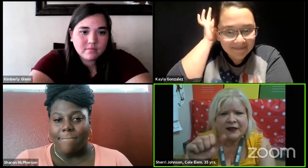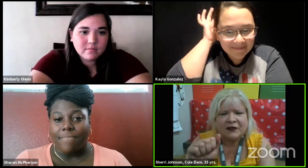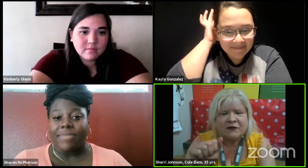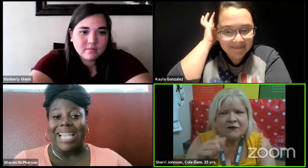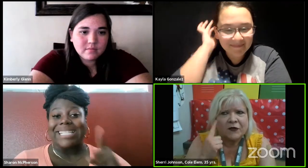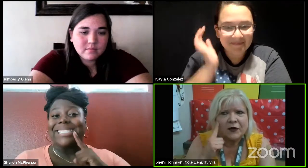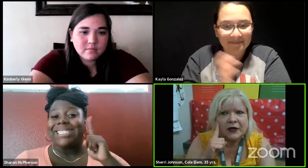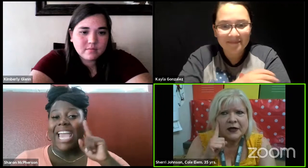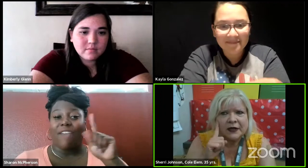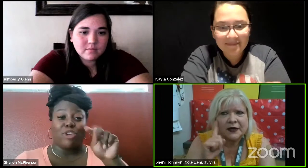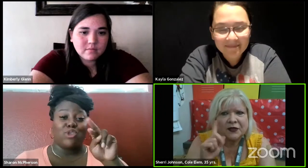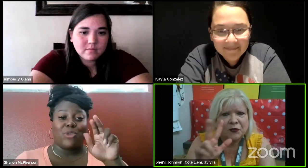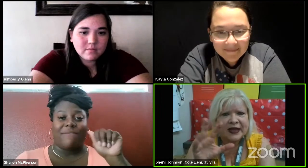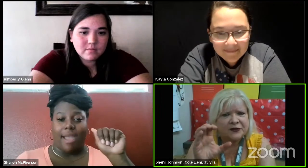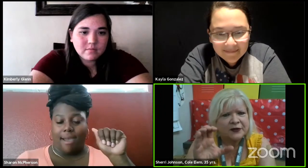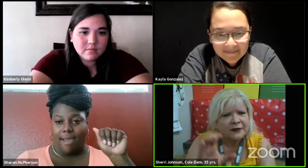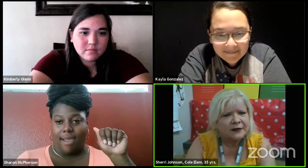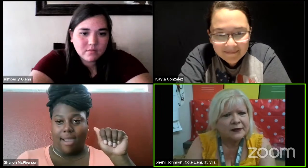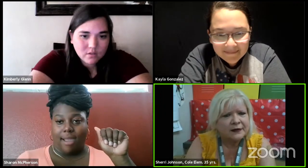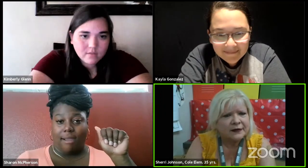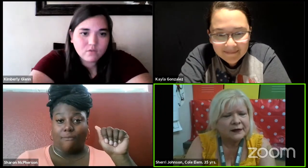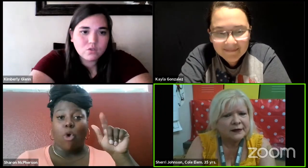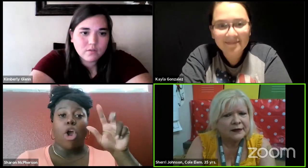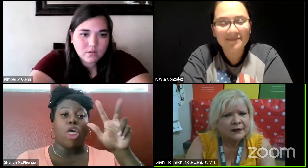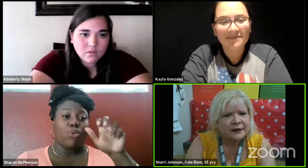trivia for 300.